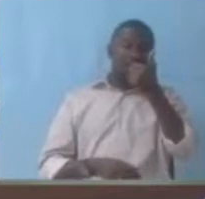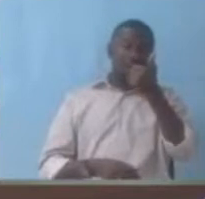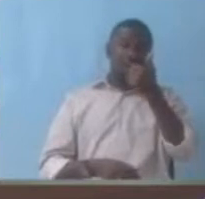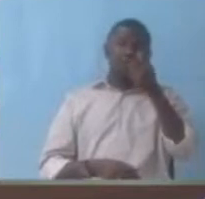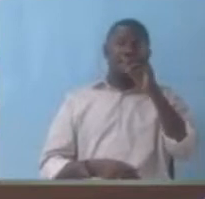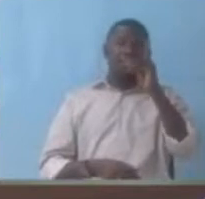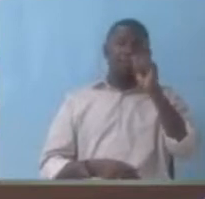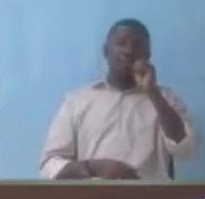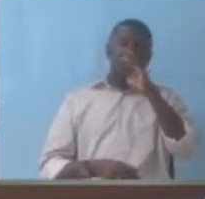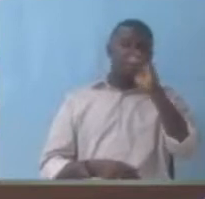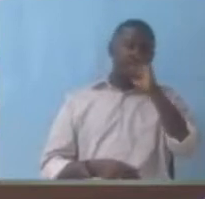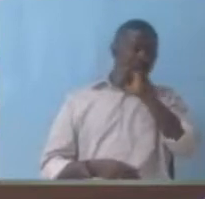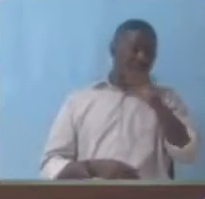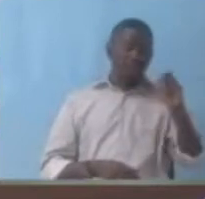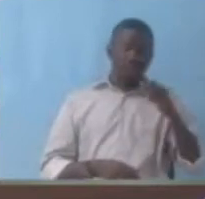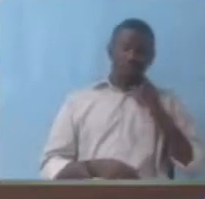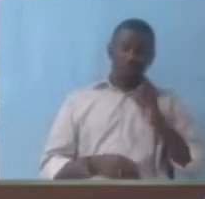Yes, six